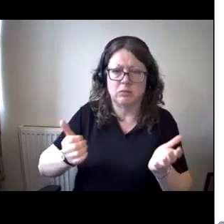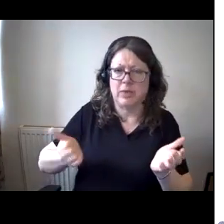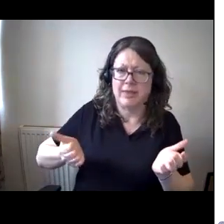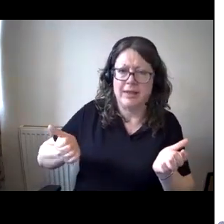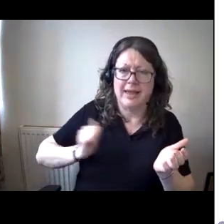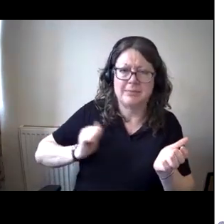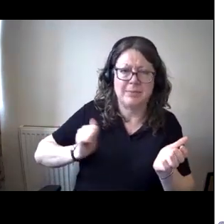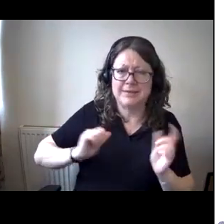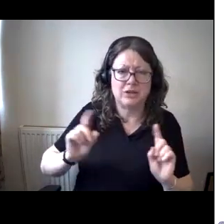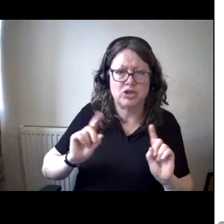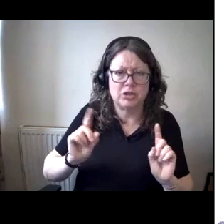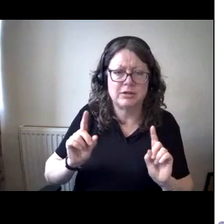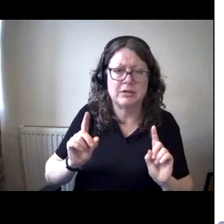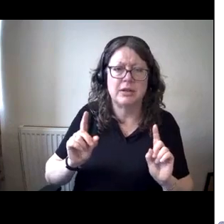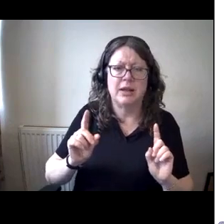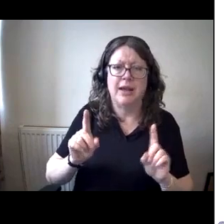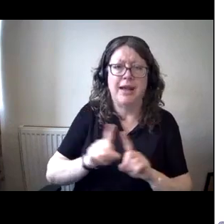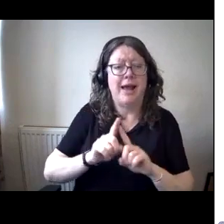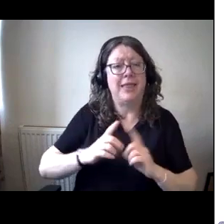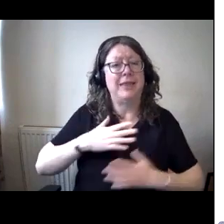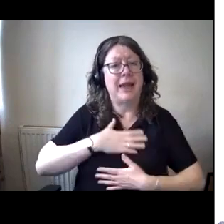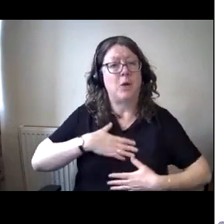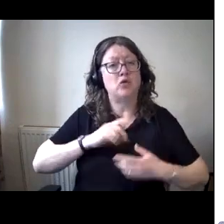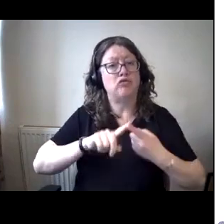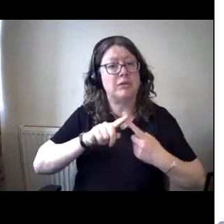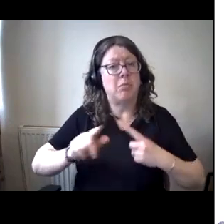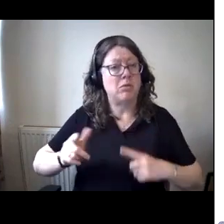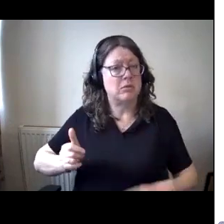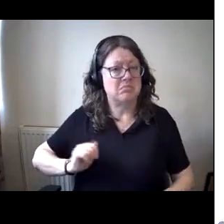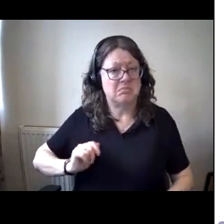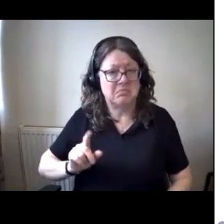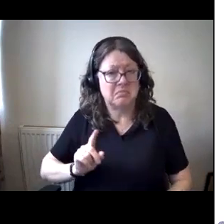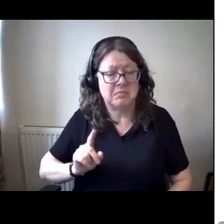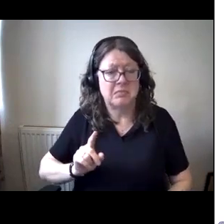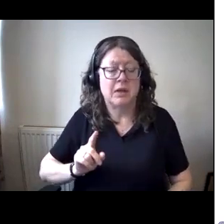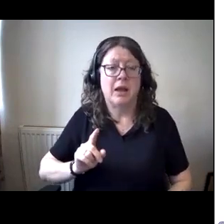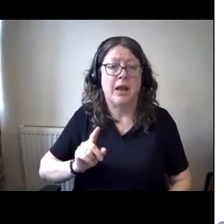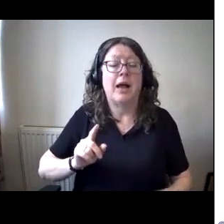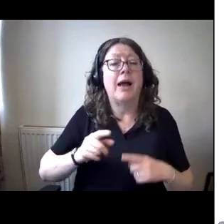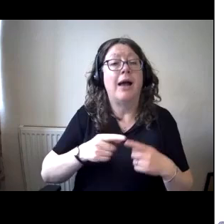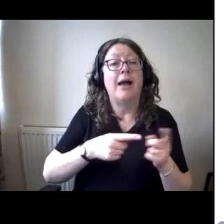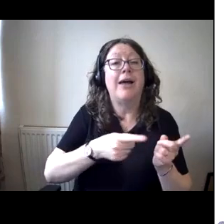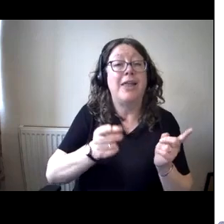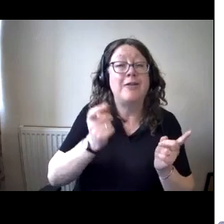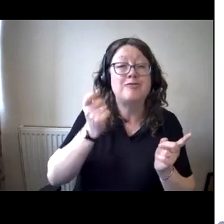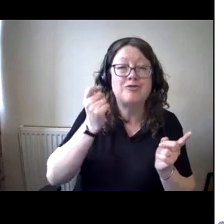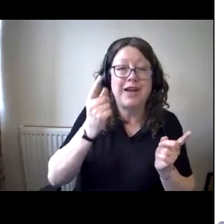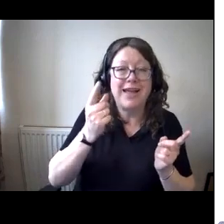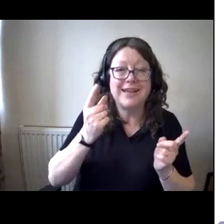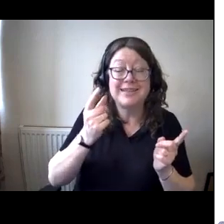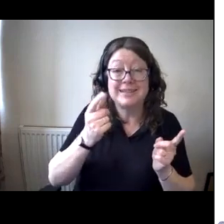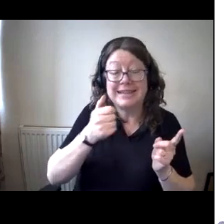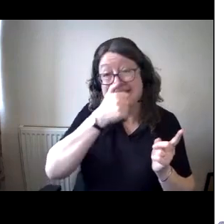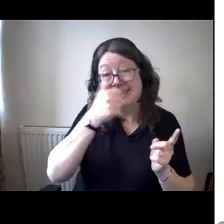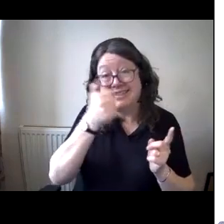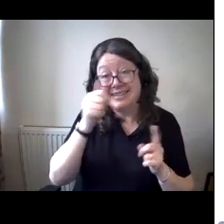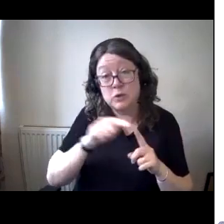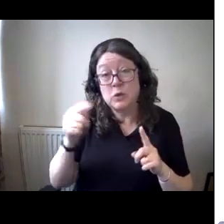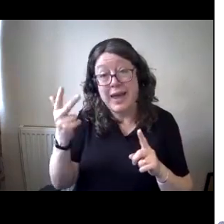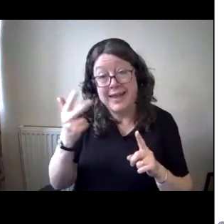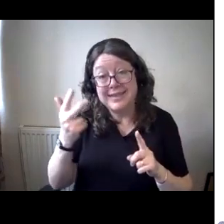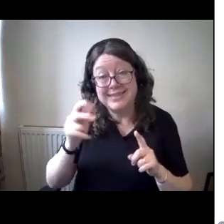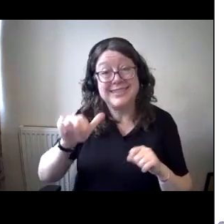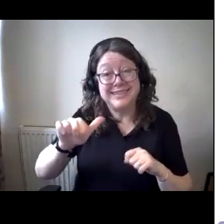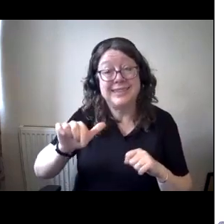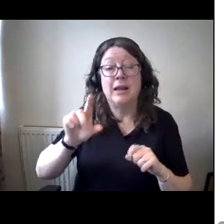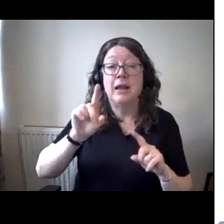responses that they were seeing from these young people. And what they realised was these 16, 17, 18-year-olds were actually, in